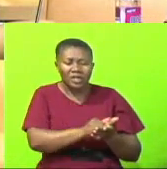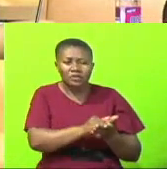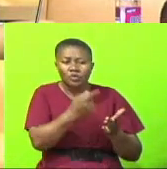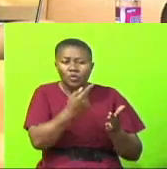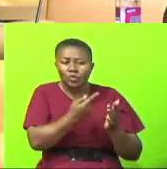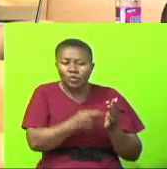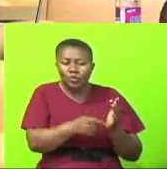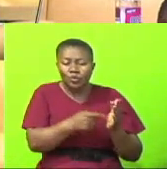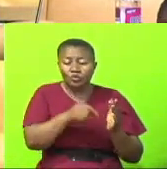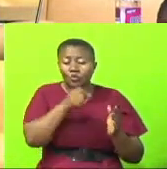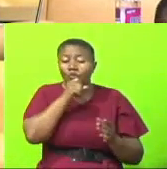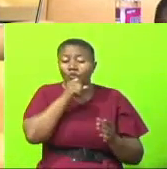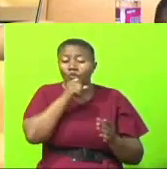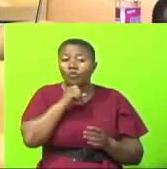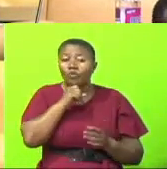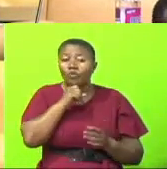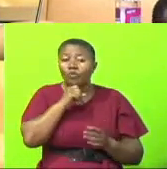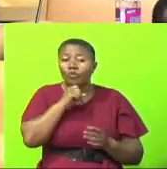saying.